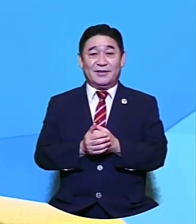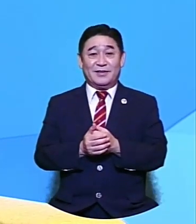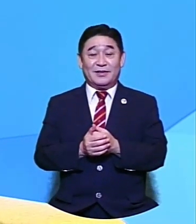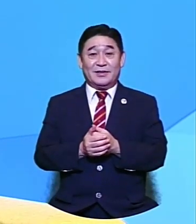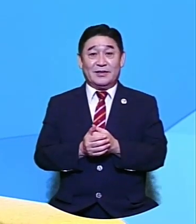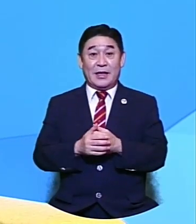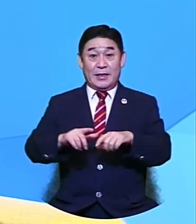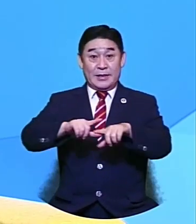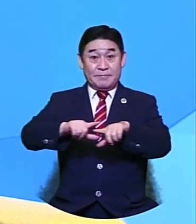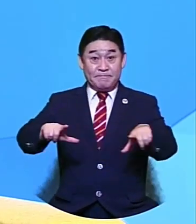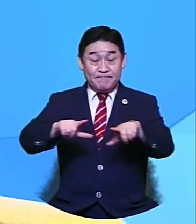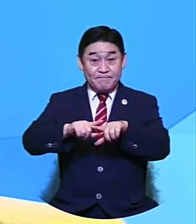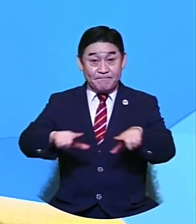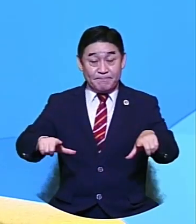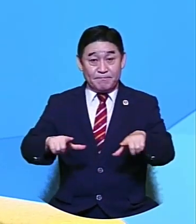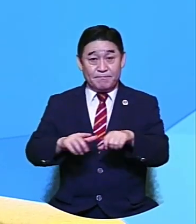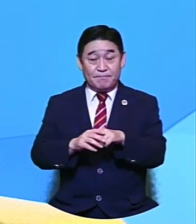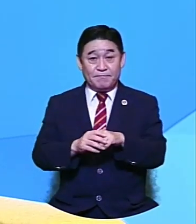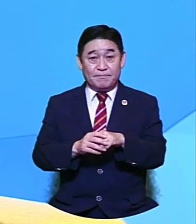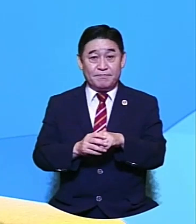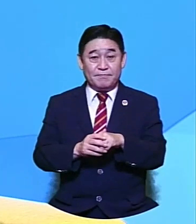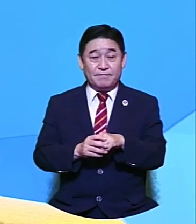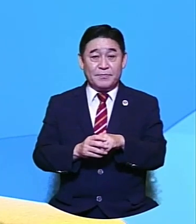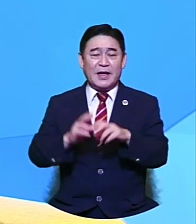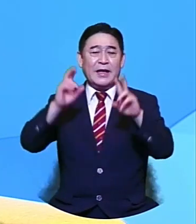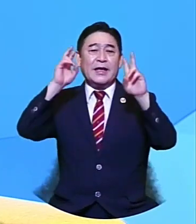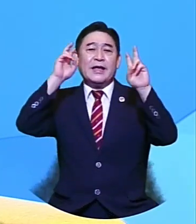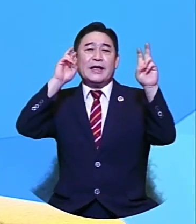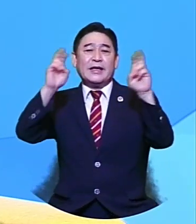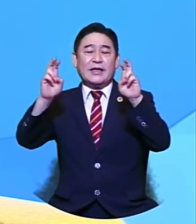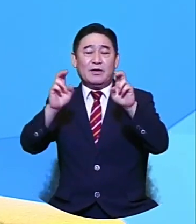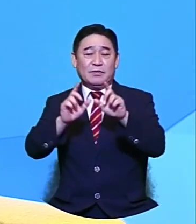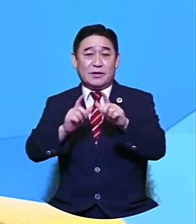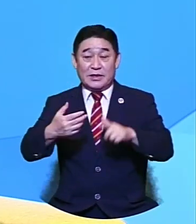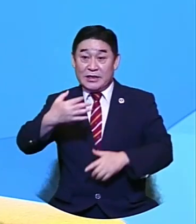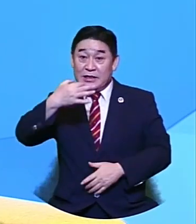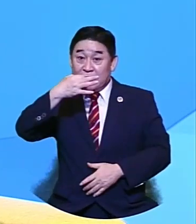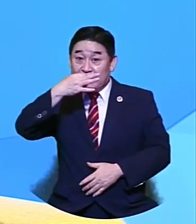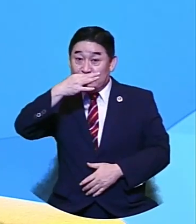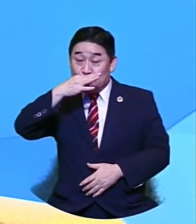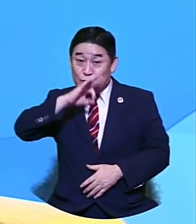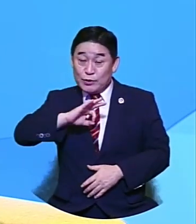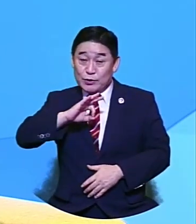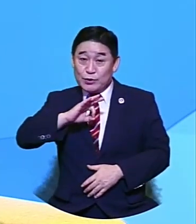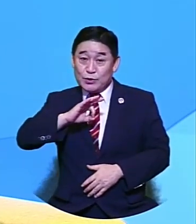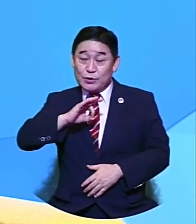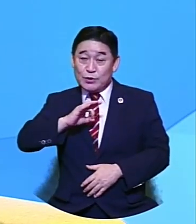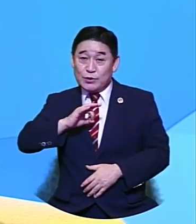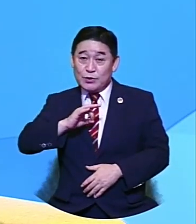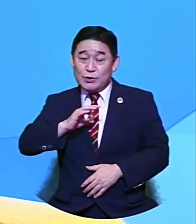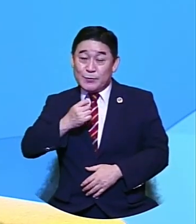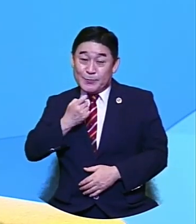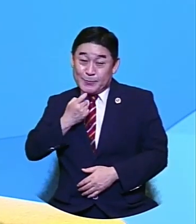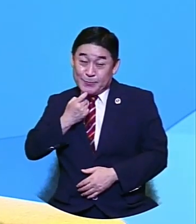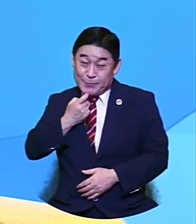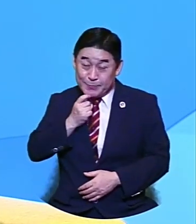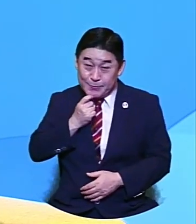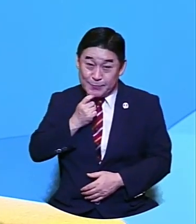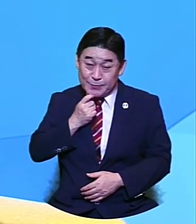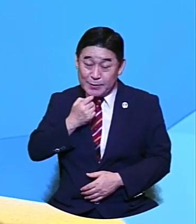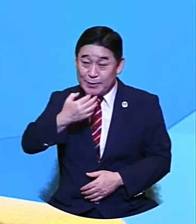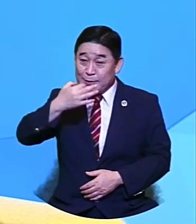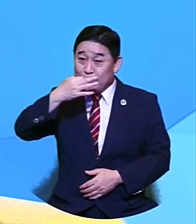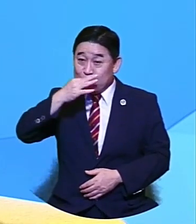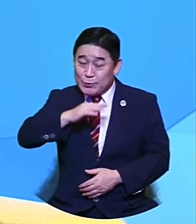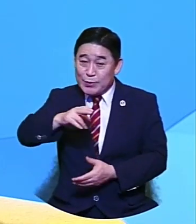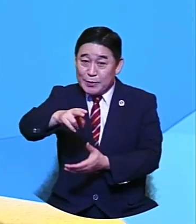business sector, they try to have their kind of a profit, and the profit and revenue is the A1 kind